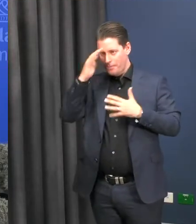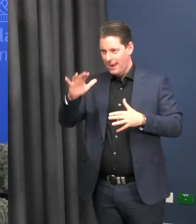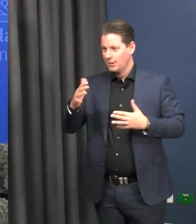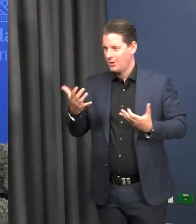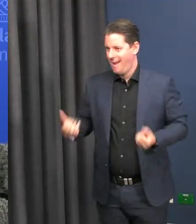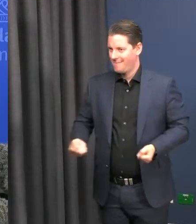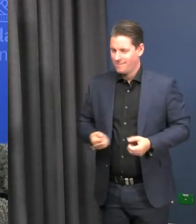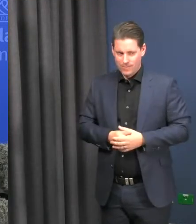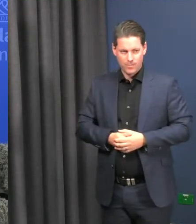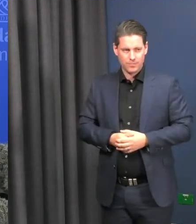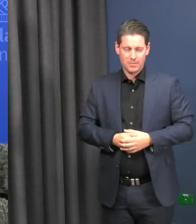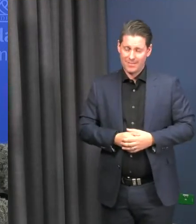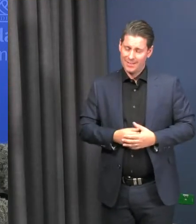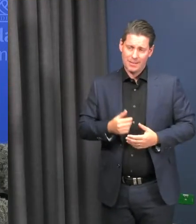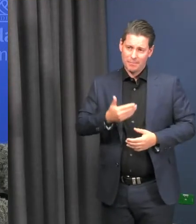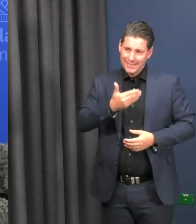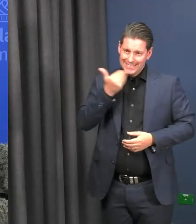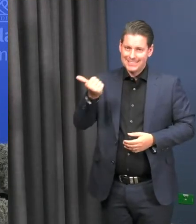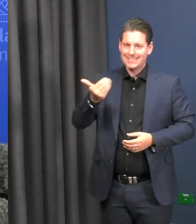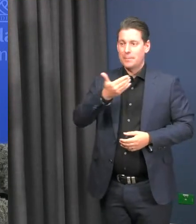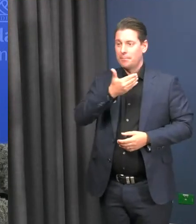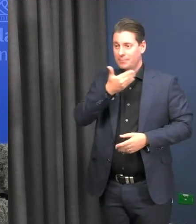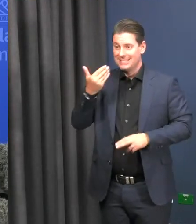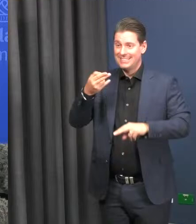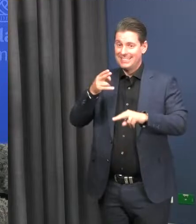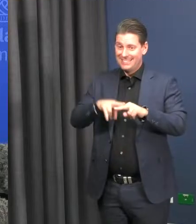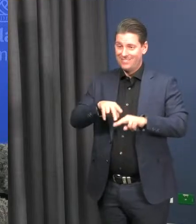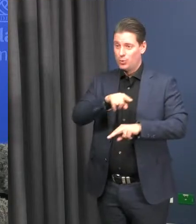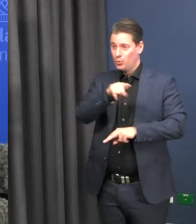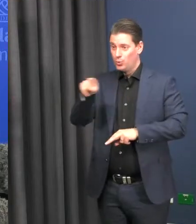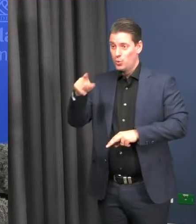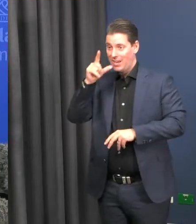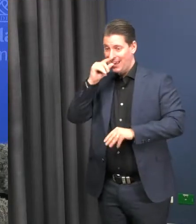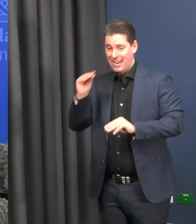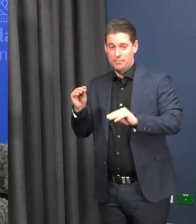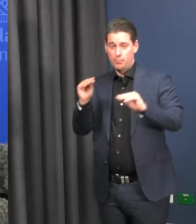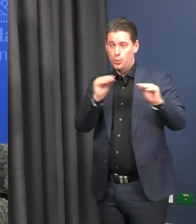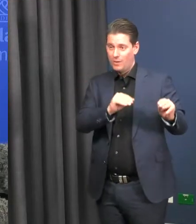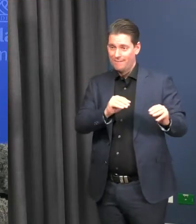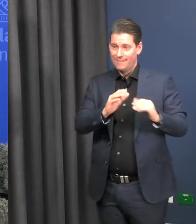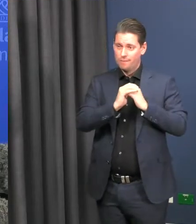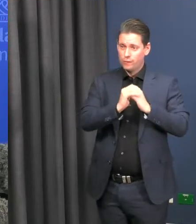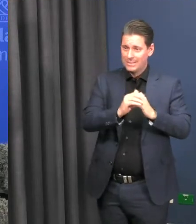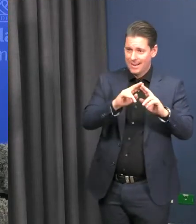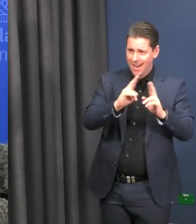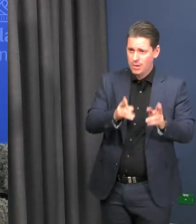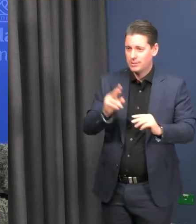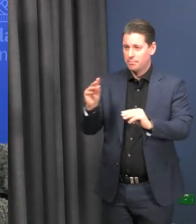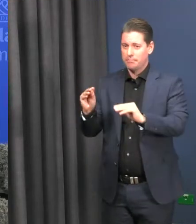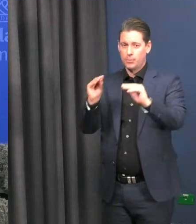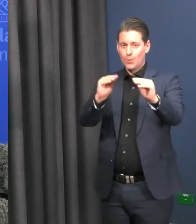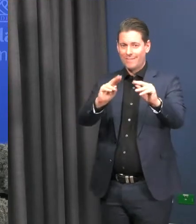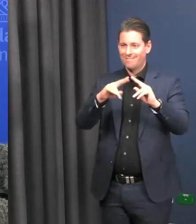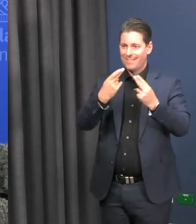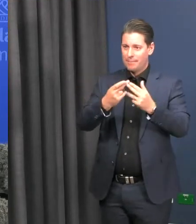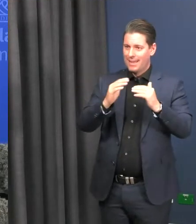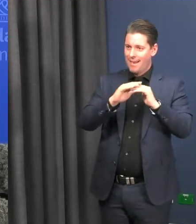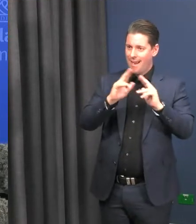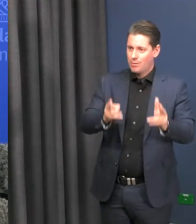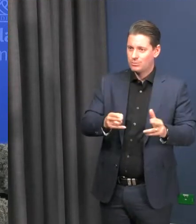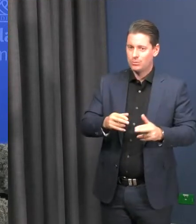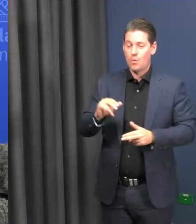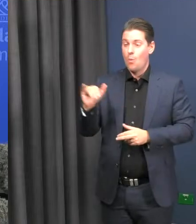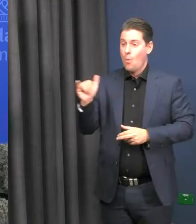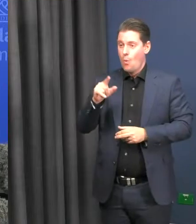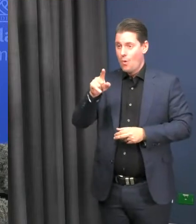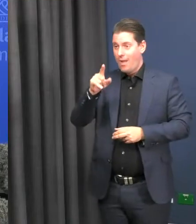Our overwhelming advice to people is if it is possible to go and stay with a mate or a family member, or even if you do have the